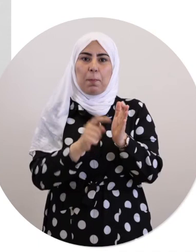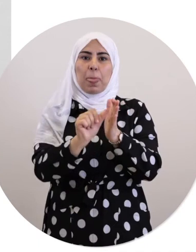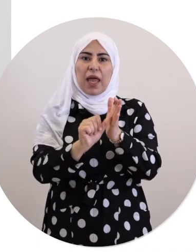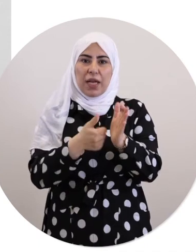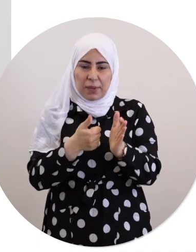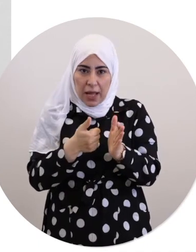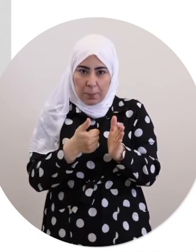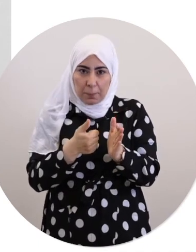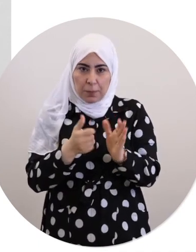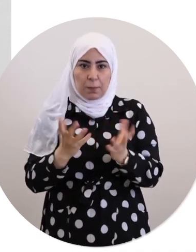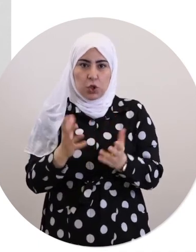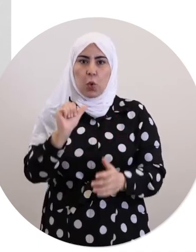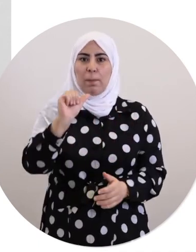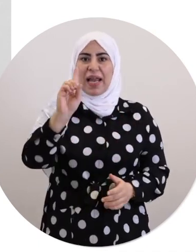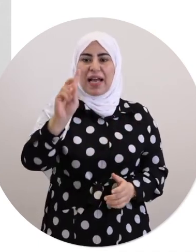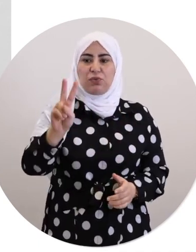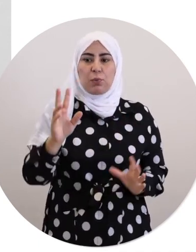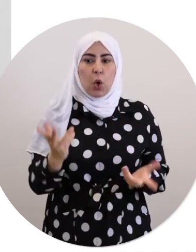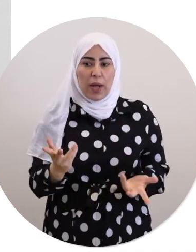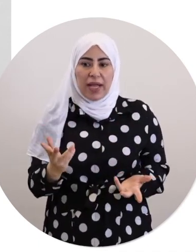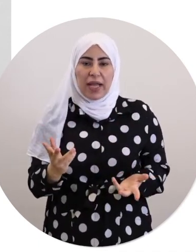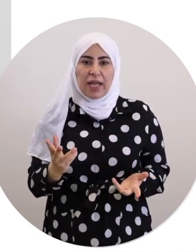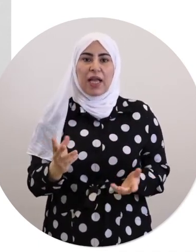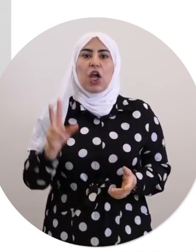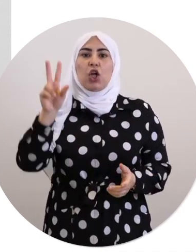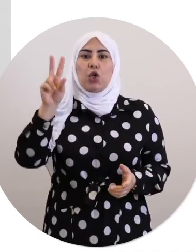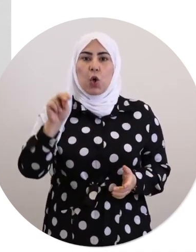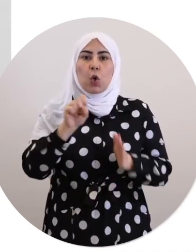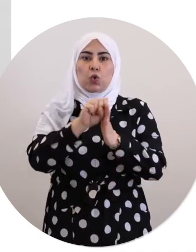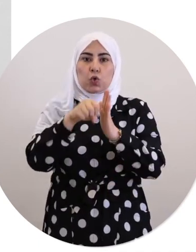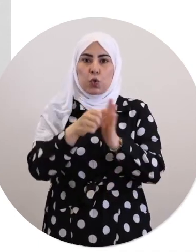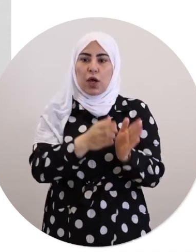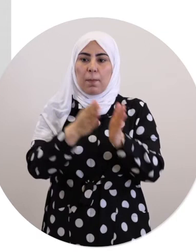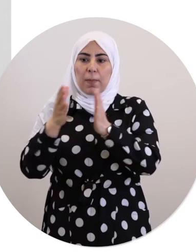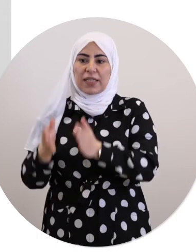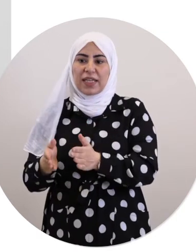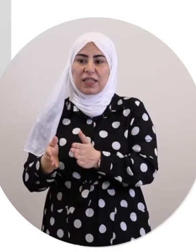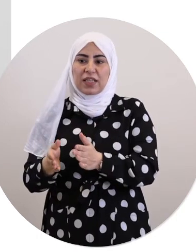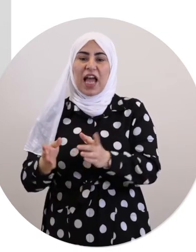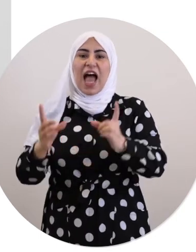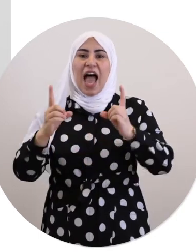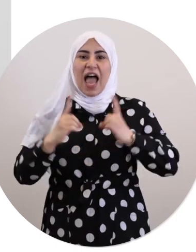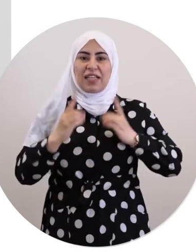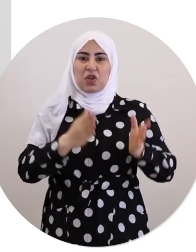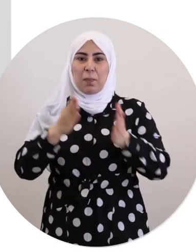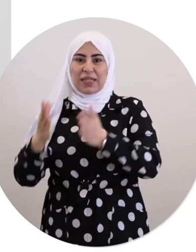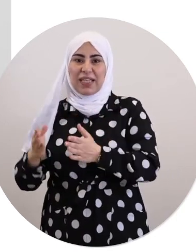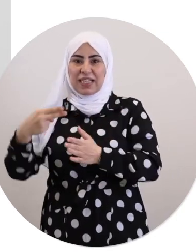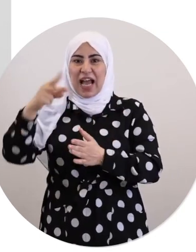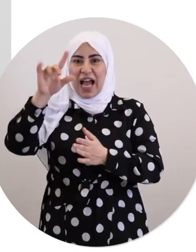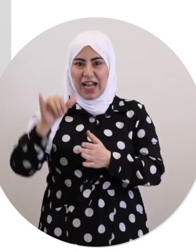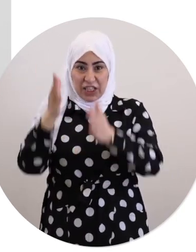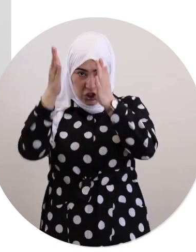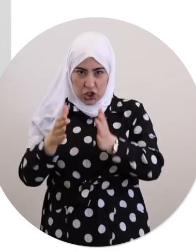Ali entered the stage than the crowd cheered. Very simple. An equation, you fill it in, and